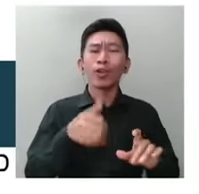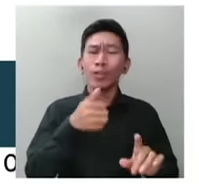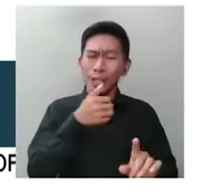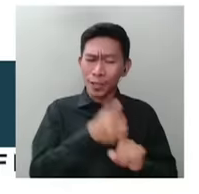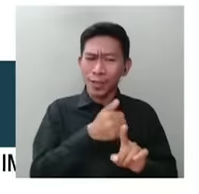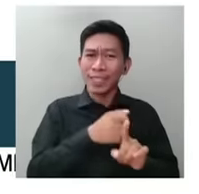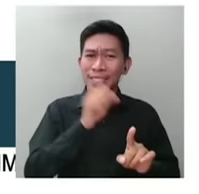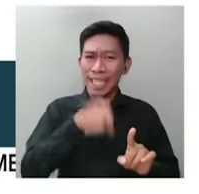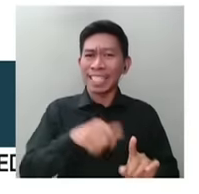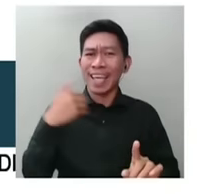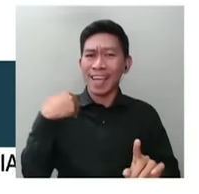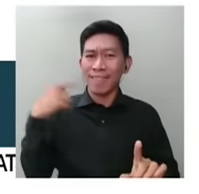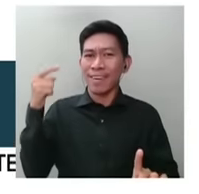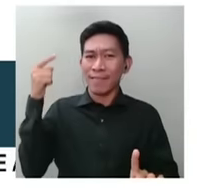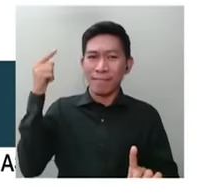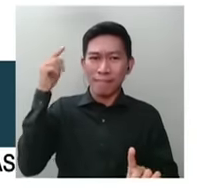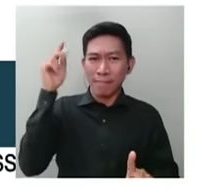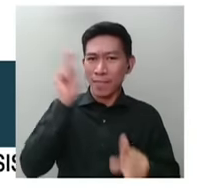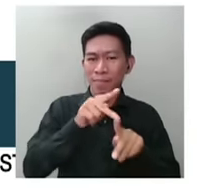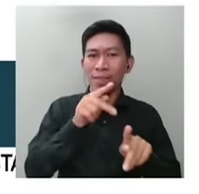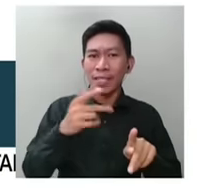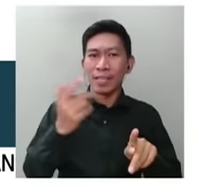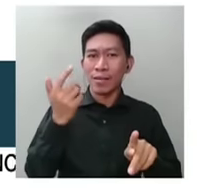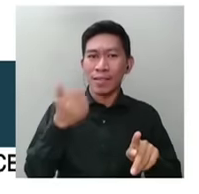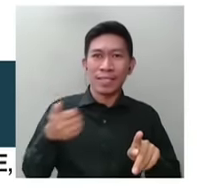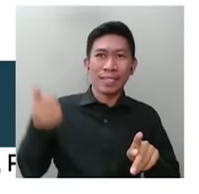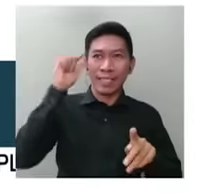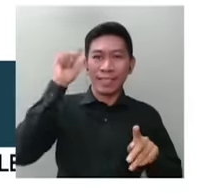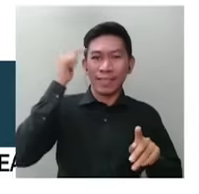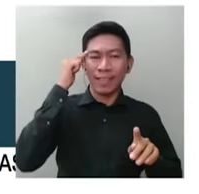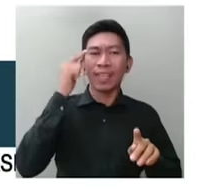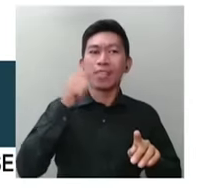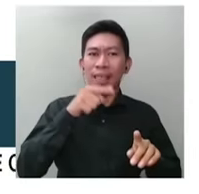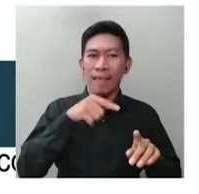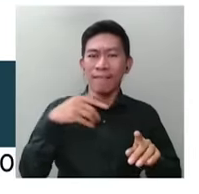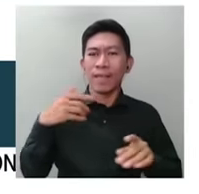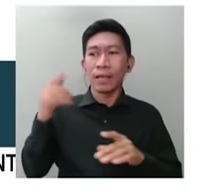Yeah, of course, guided by the Communist Party. Exactly. But how do